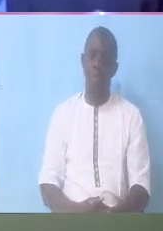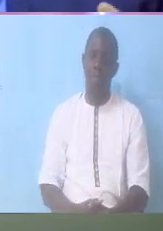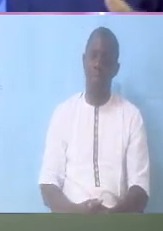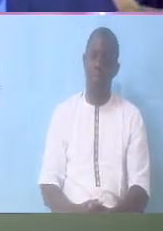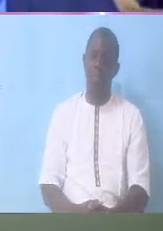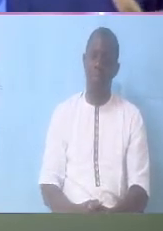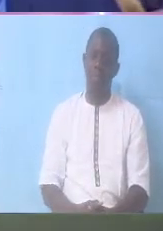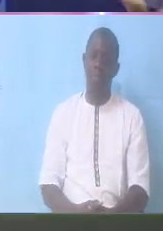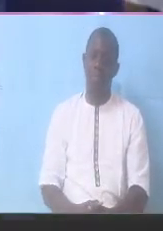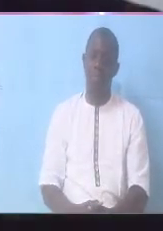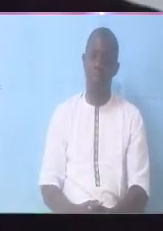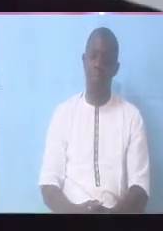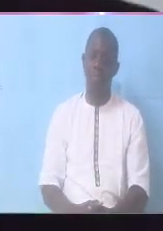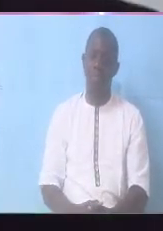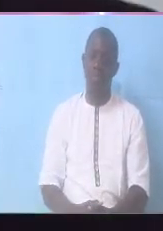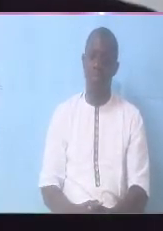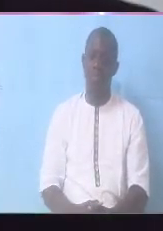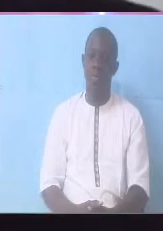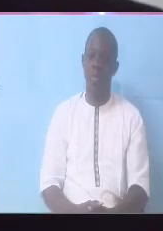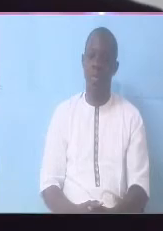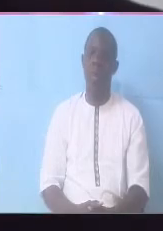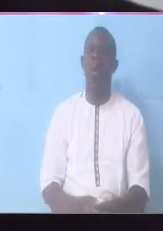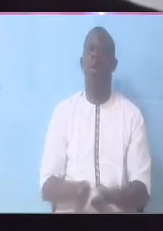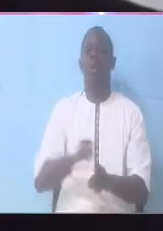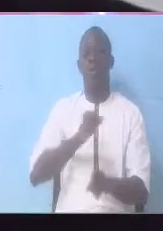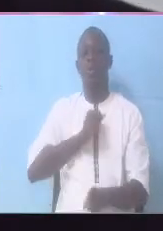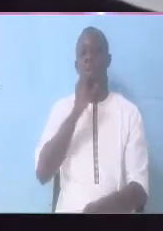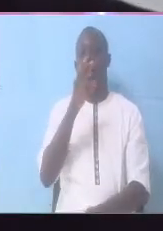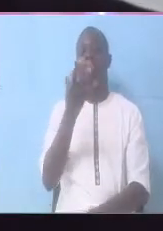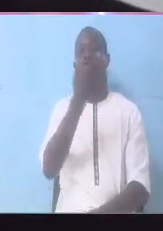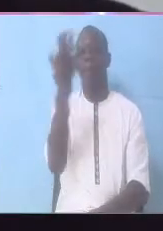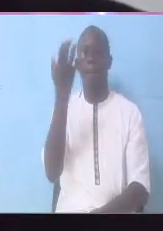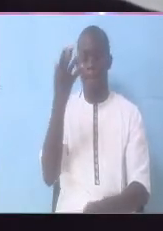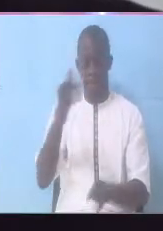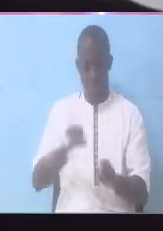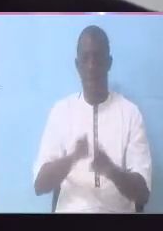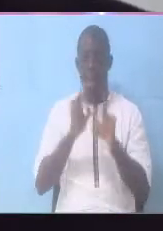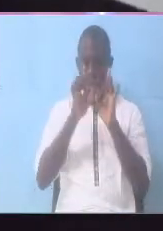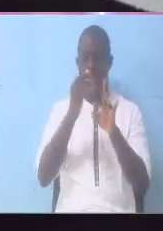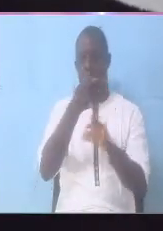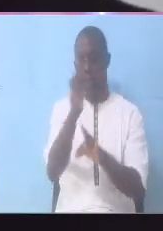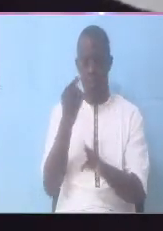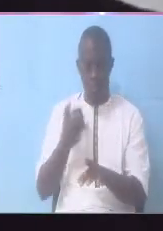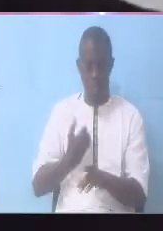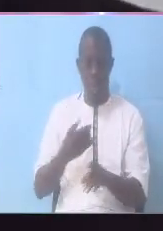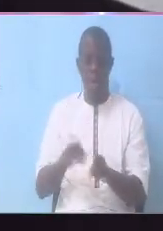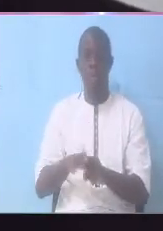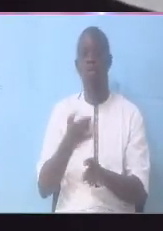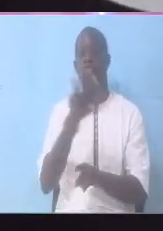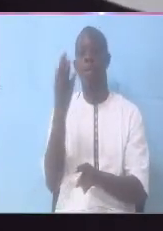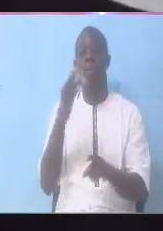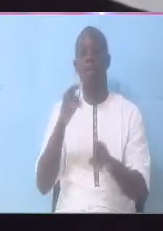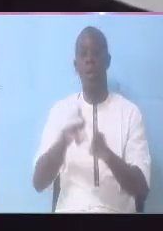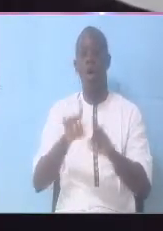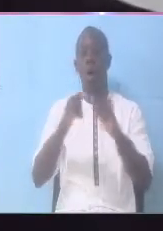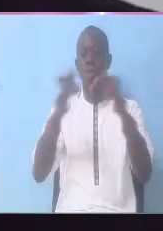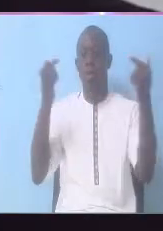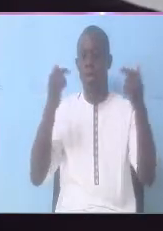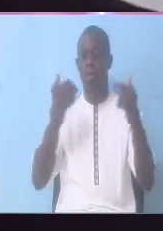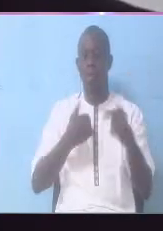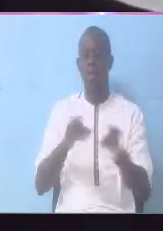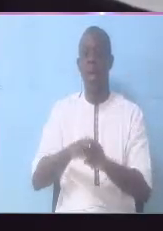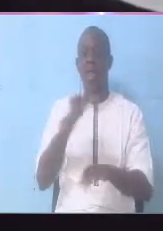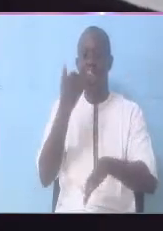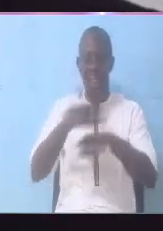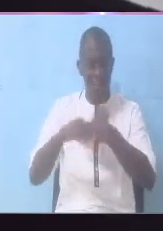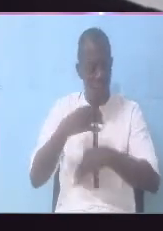see them, all of them, as people. Some are his enemies, yes, but some are oppositions that he don't want them ever to come together to form a party against them. That's what I'm against him. That's